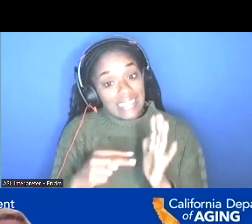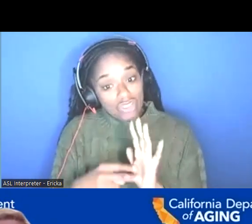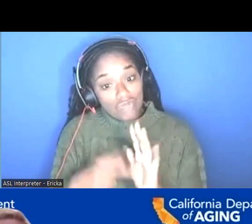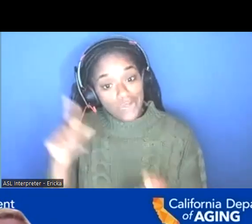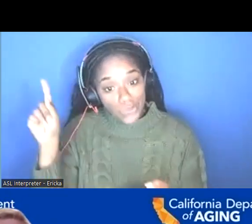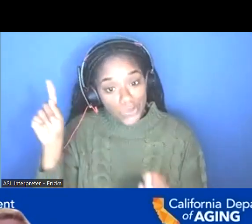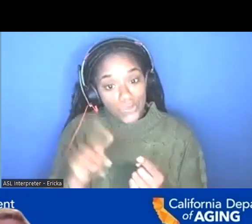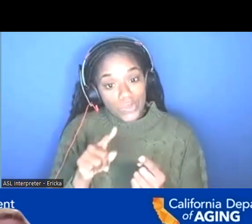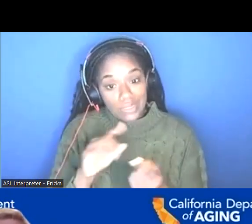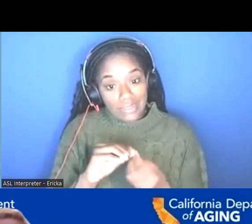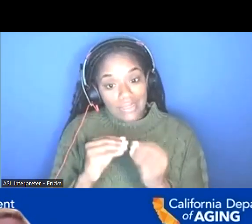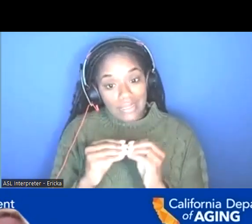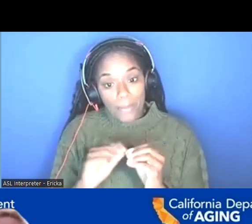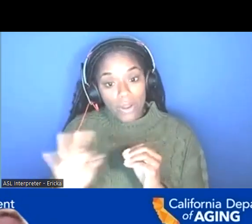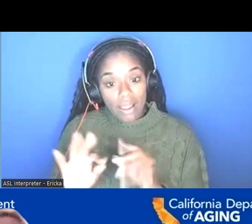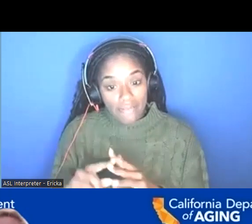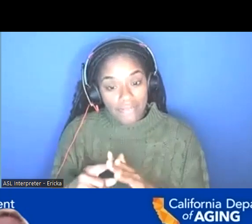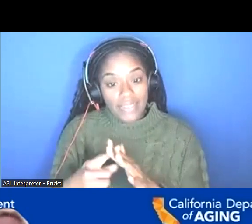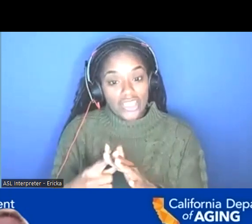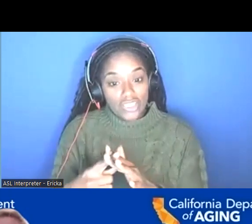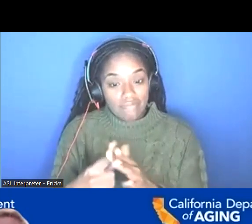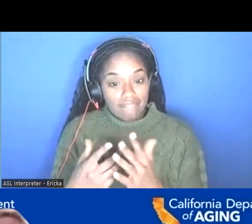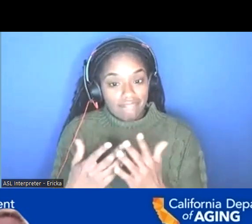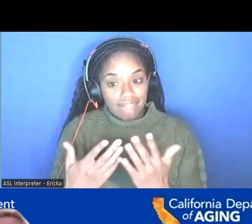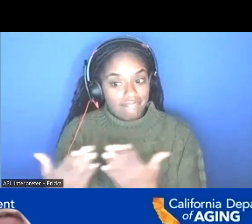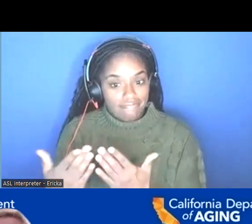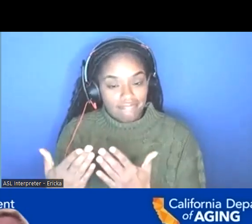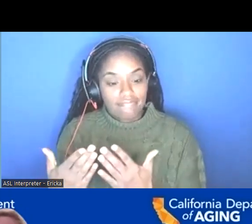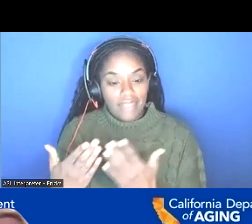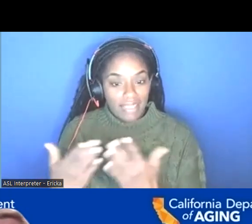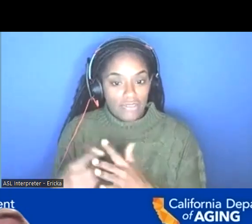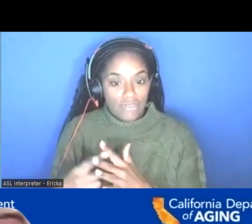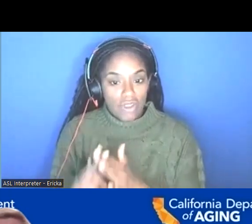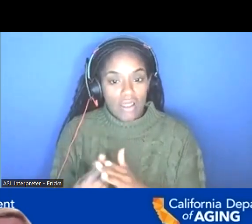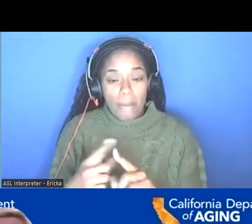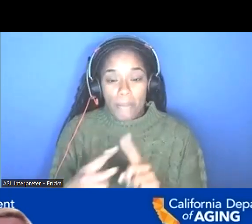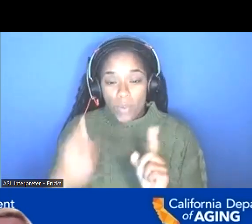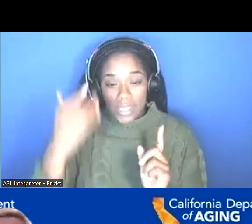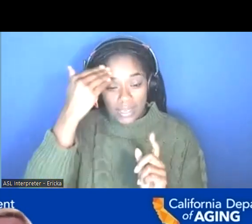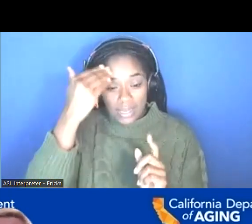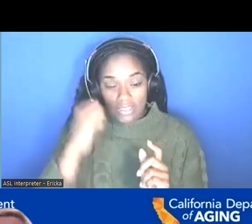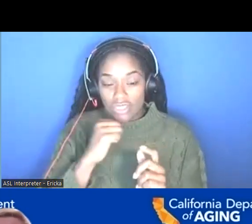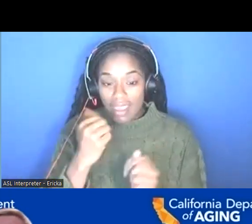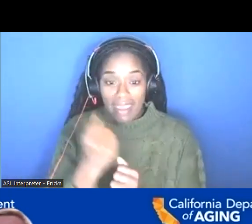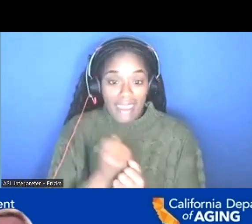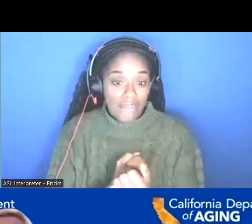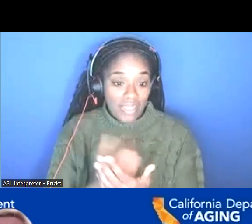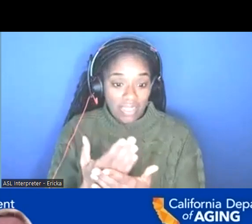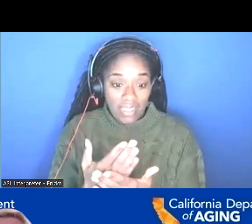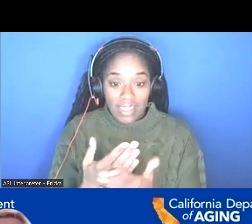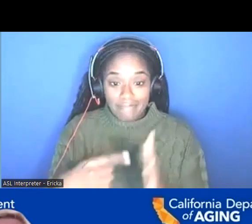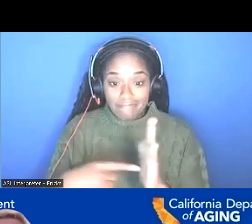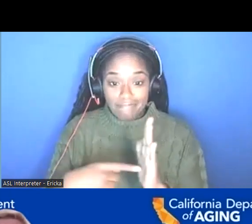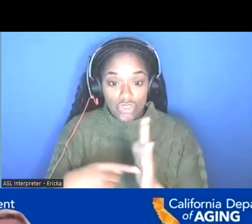the number of initiatives, and we acknowledge not everything is reflected as an